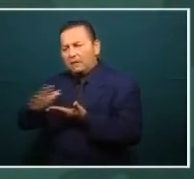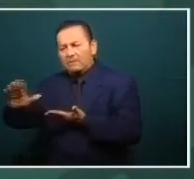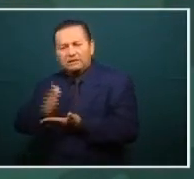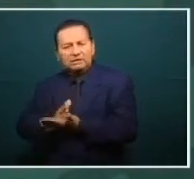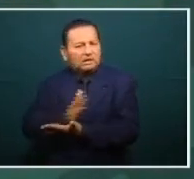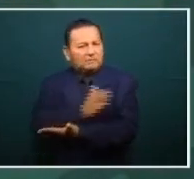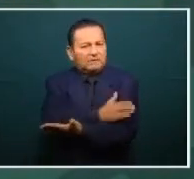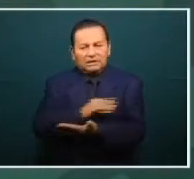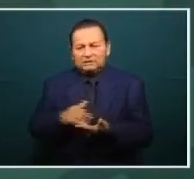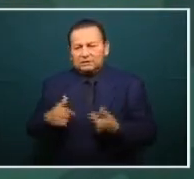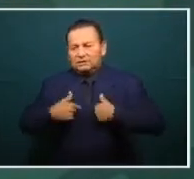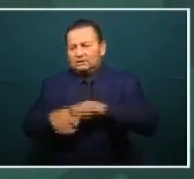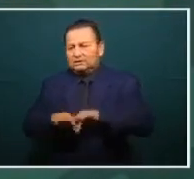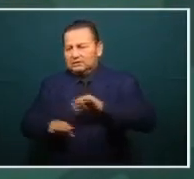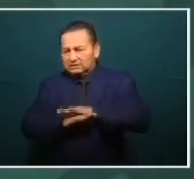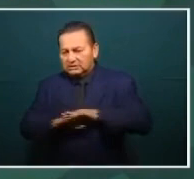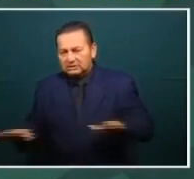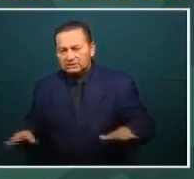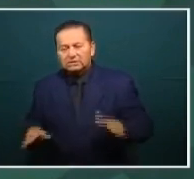things, these situations.